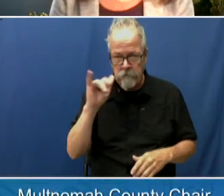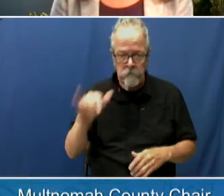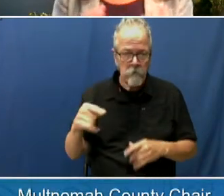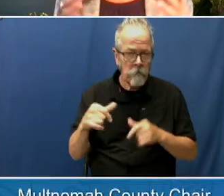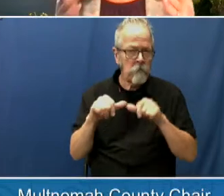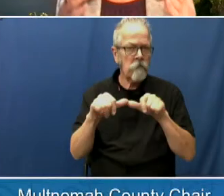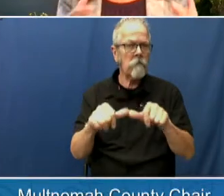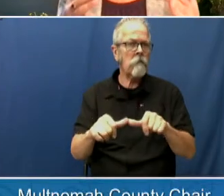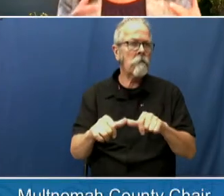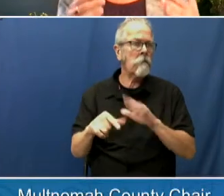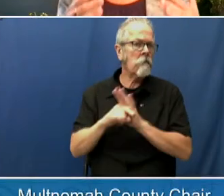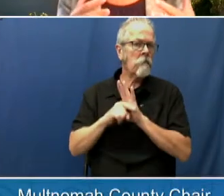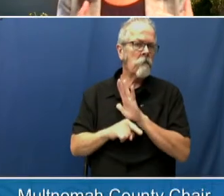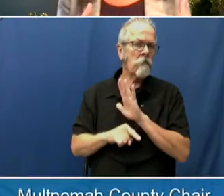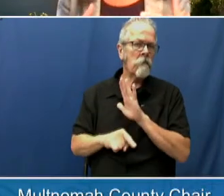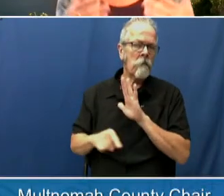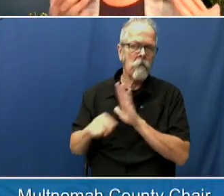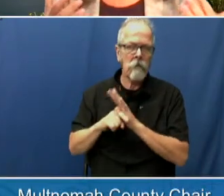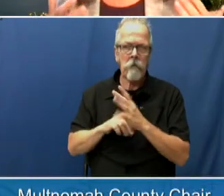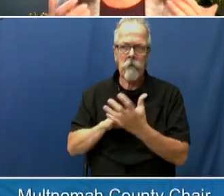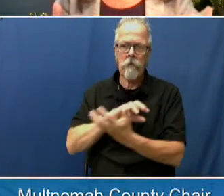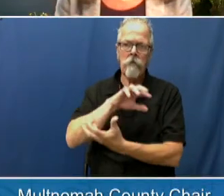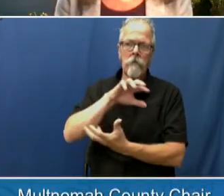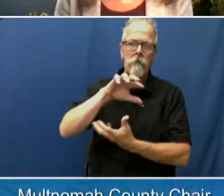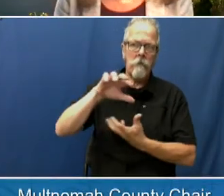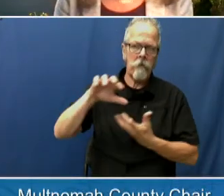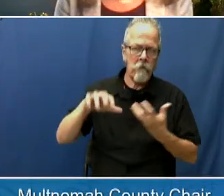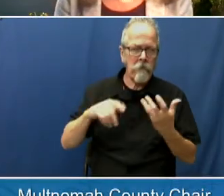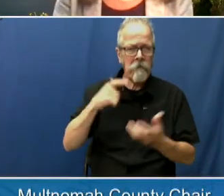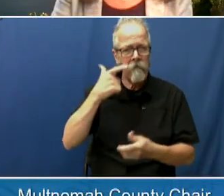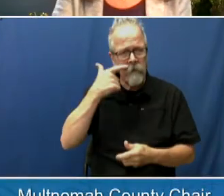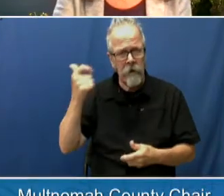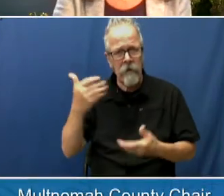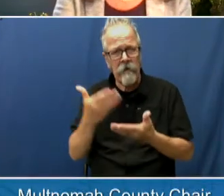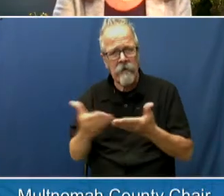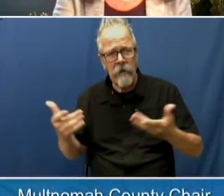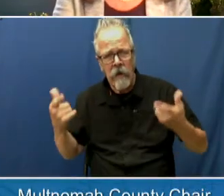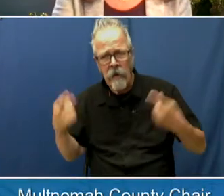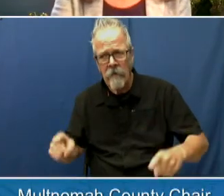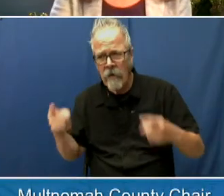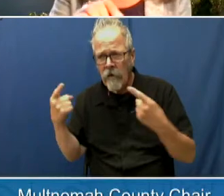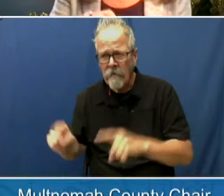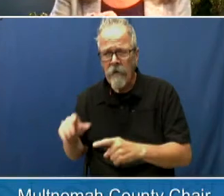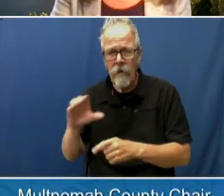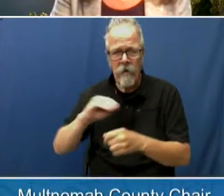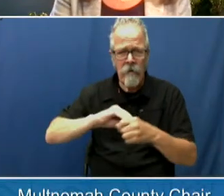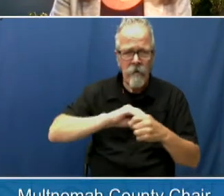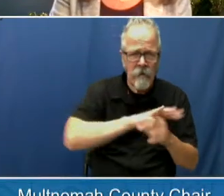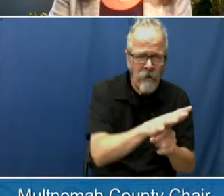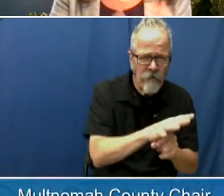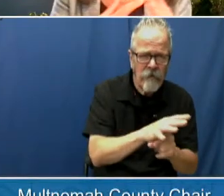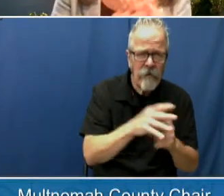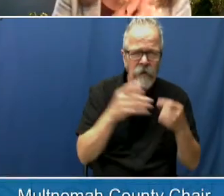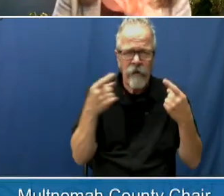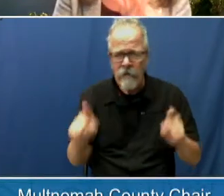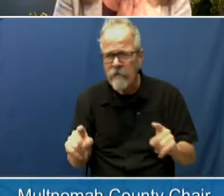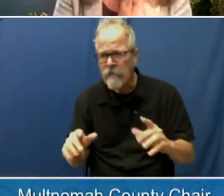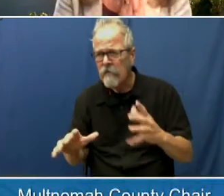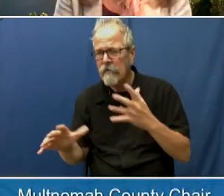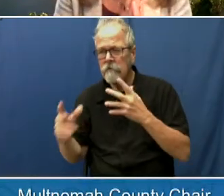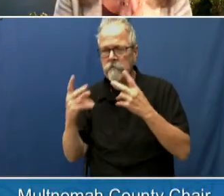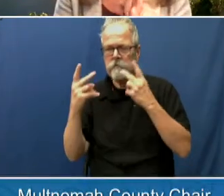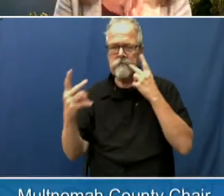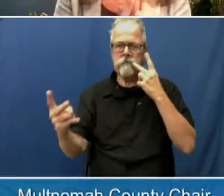clarifying because for as much as things have felt out of our control for these last 18 months, we've also seen that holding